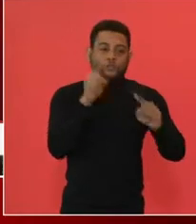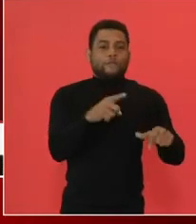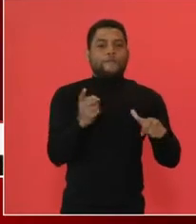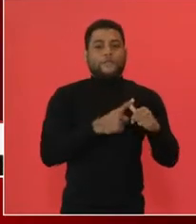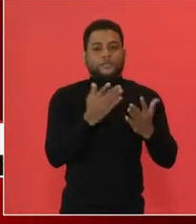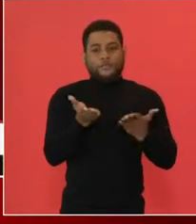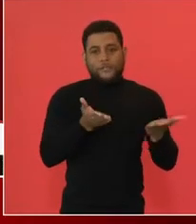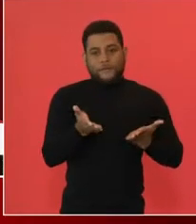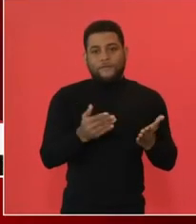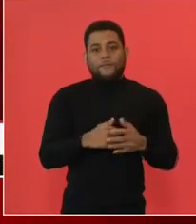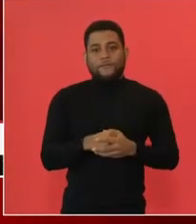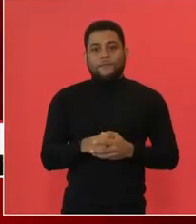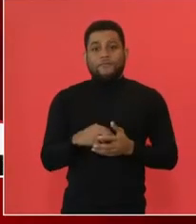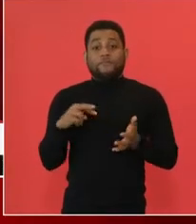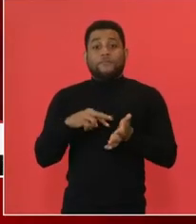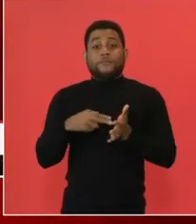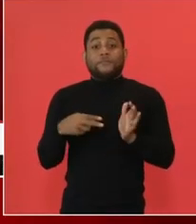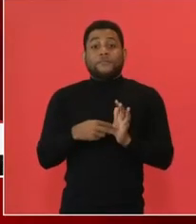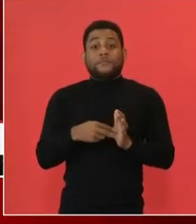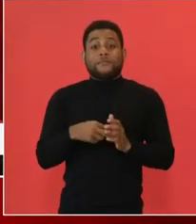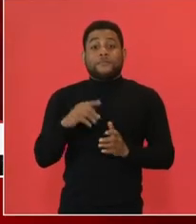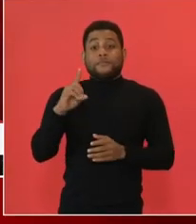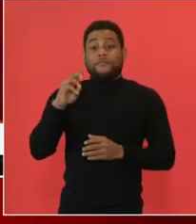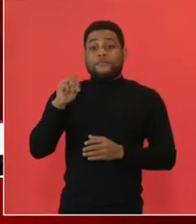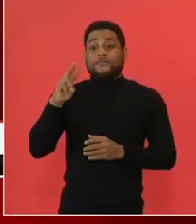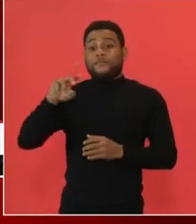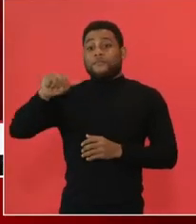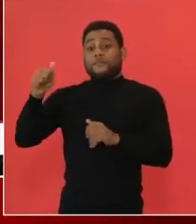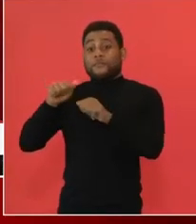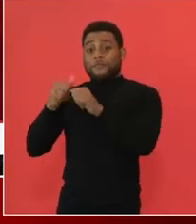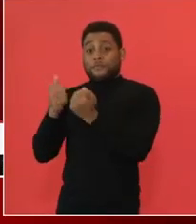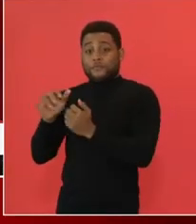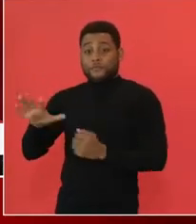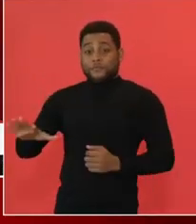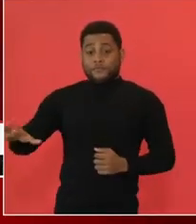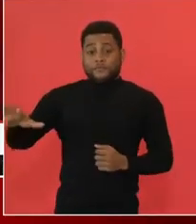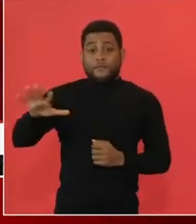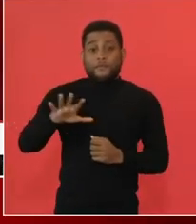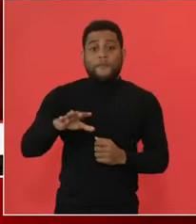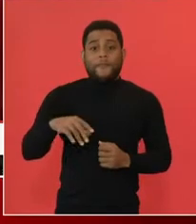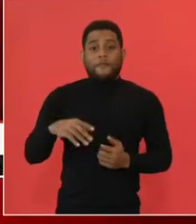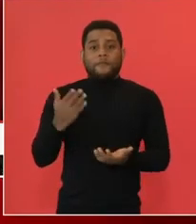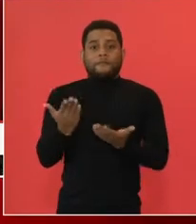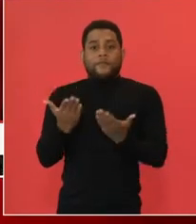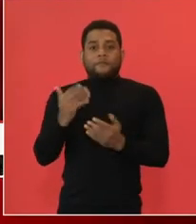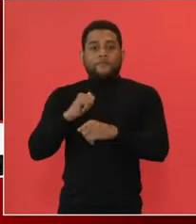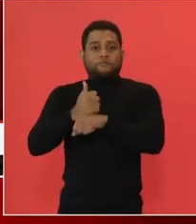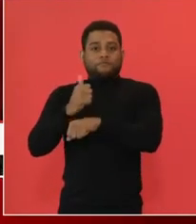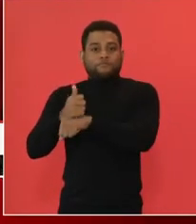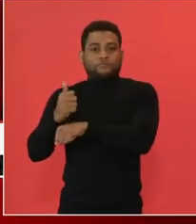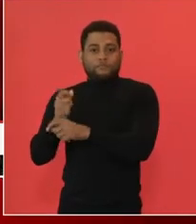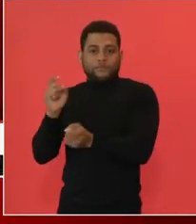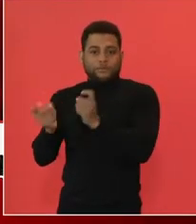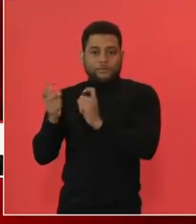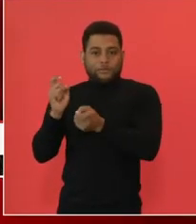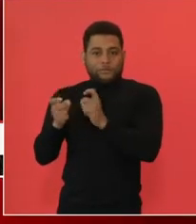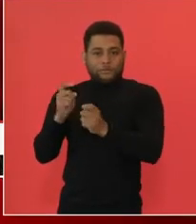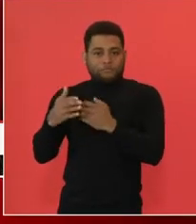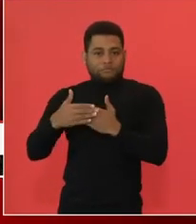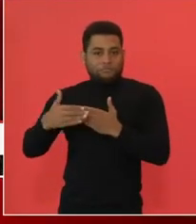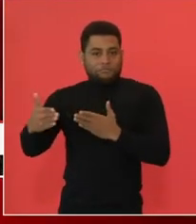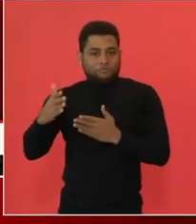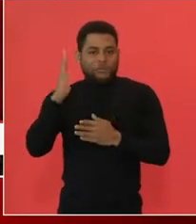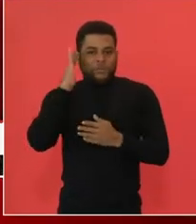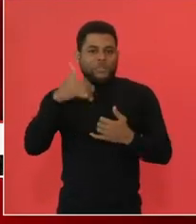DMV or other agencies will recommend changes in their operations as we move forward. But